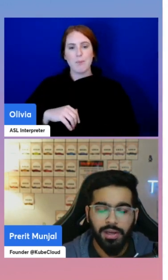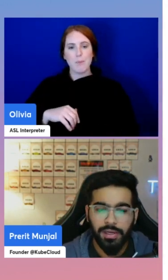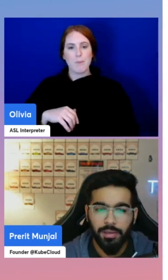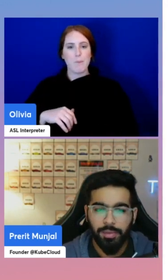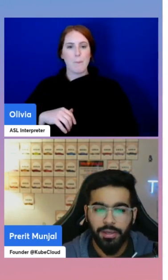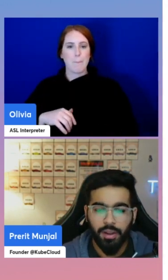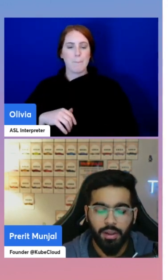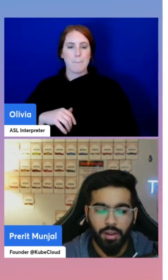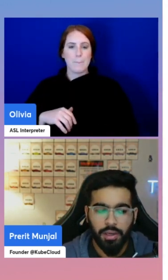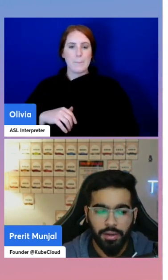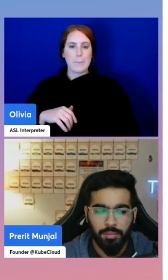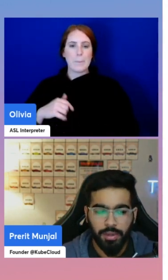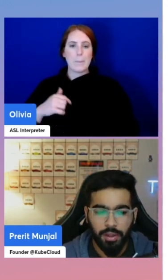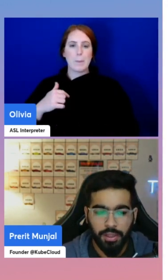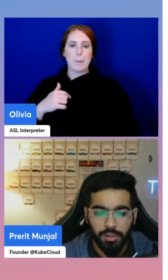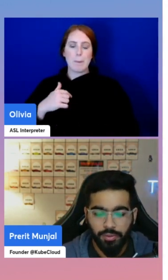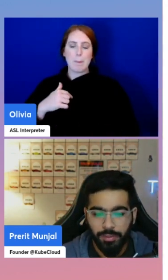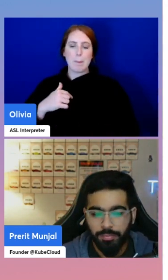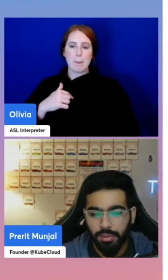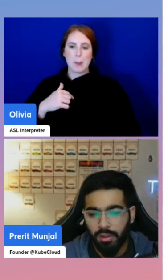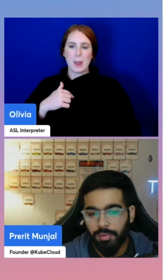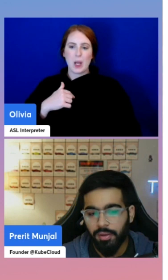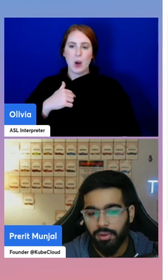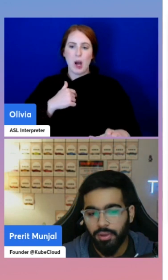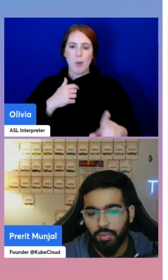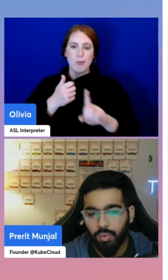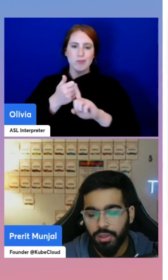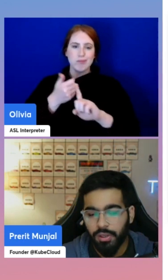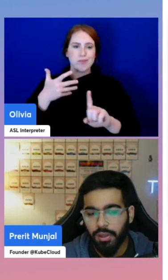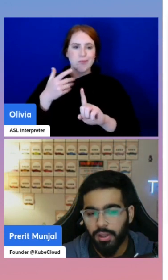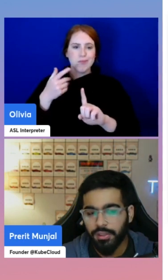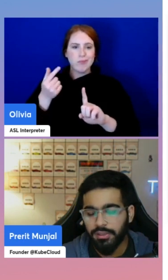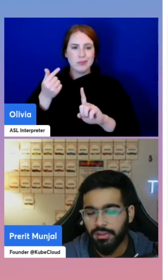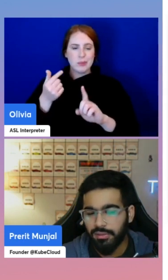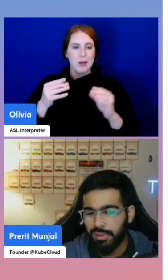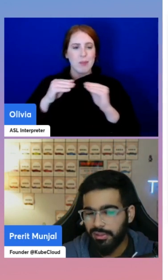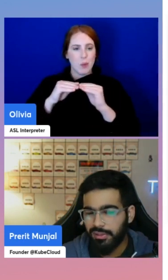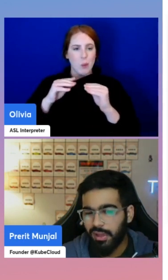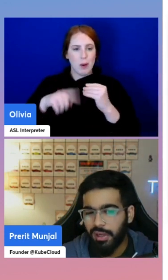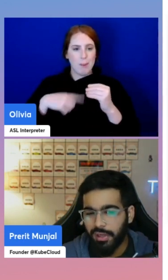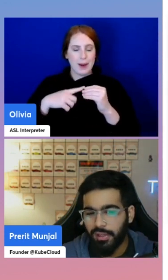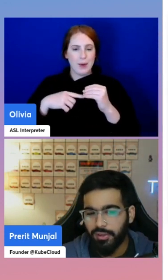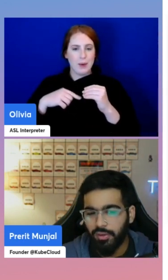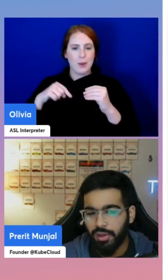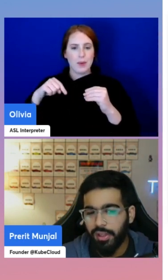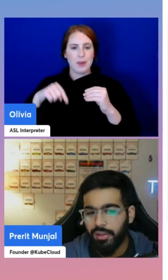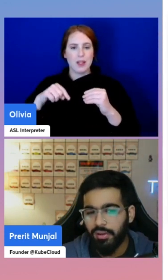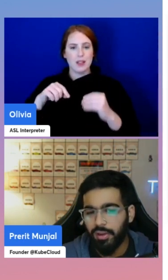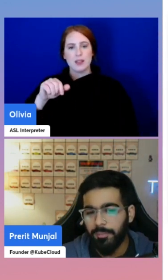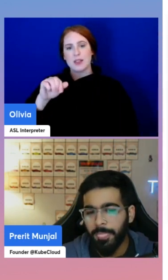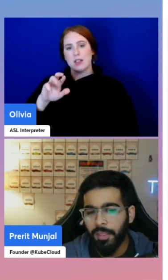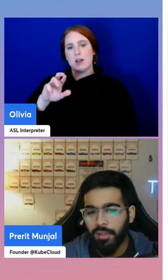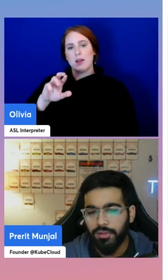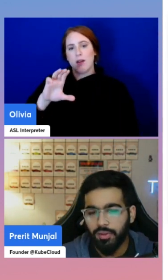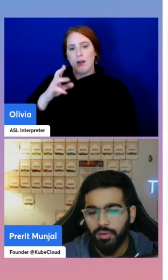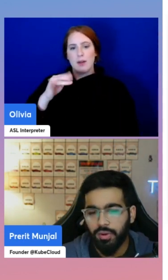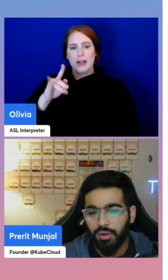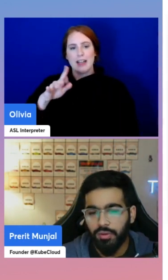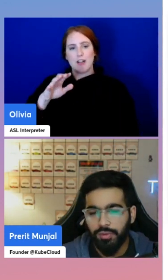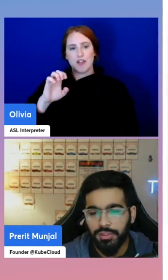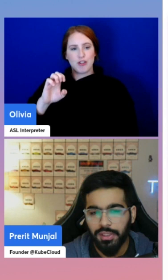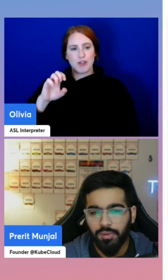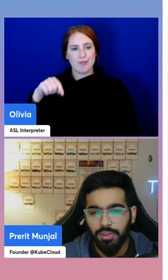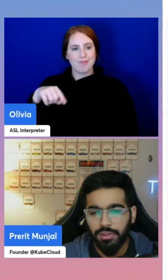go a little bit into depth about what is this architecture look like. Okay,